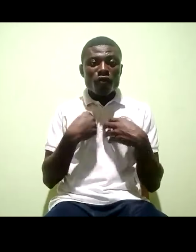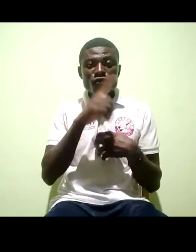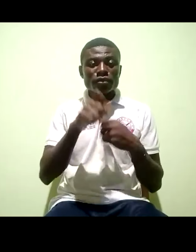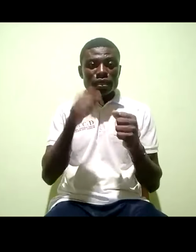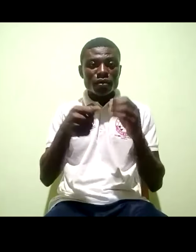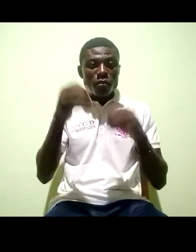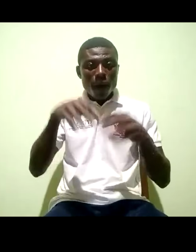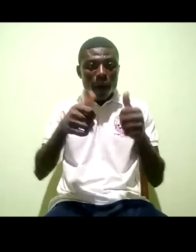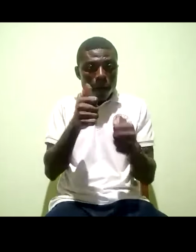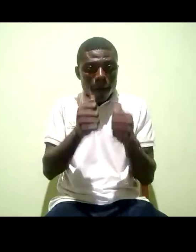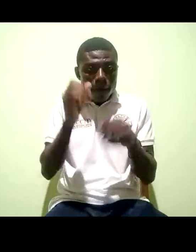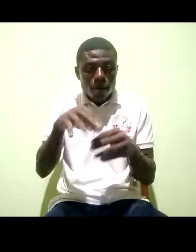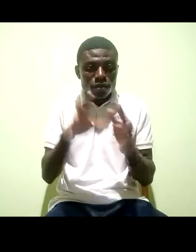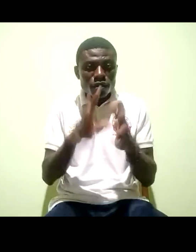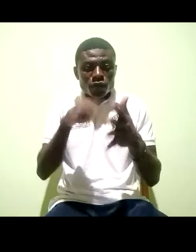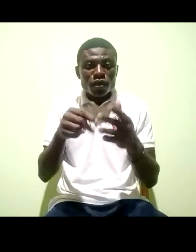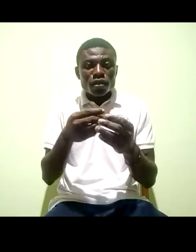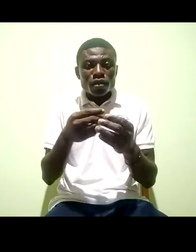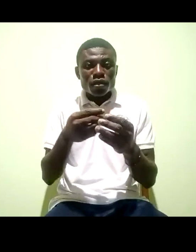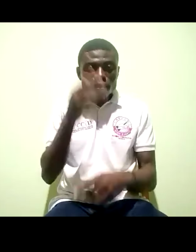you. Thank you.